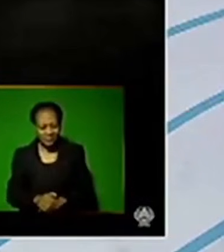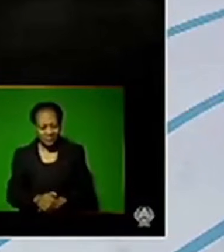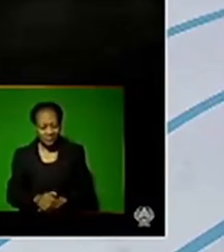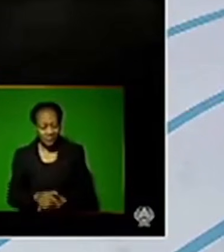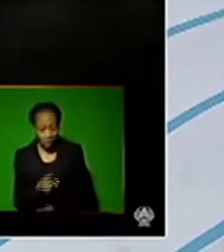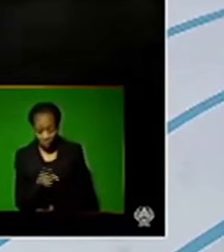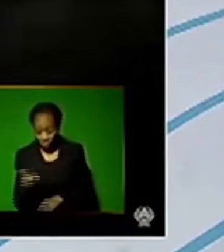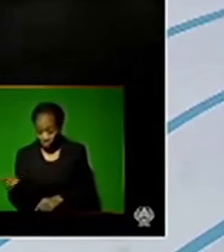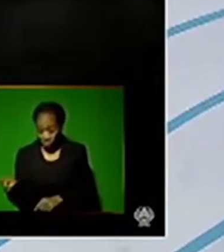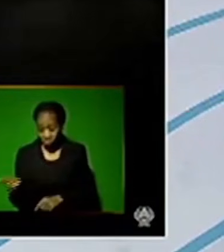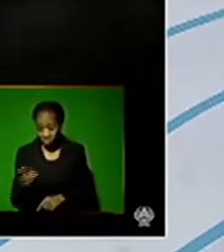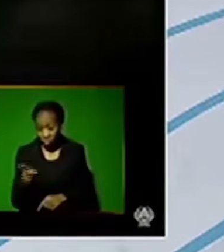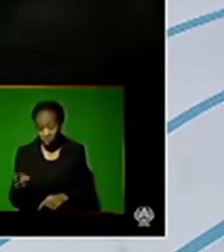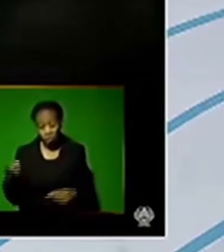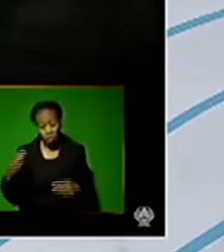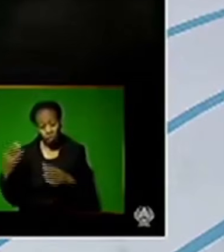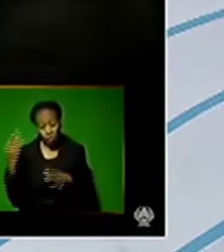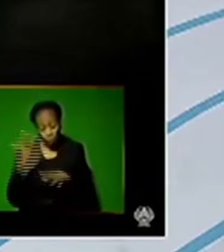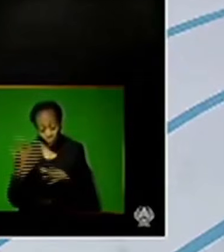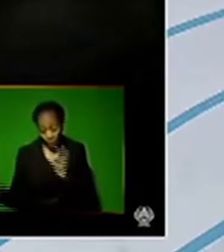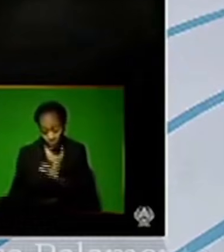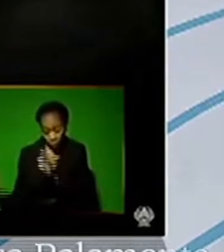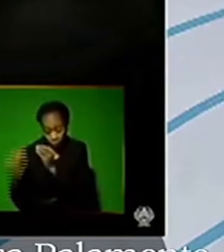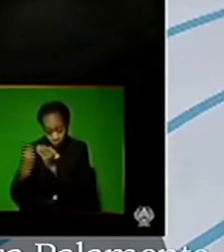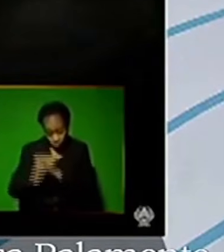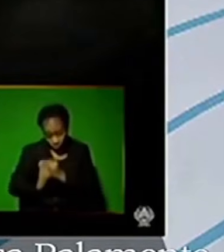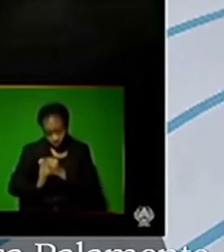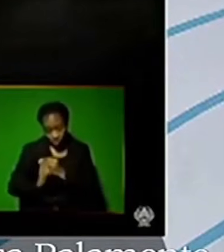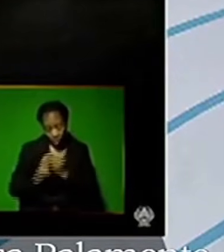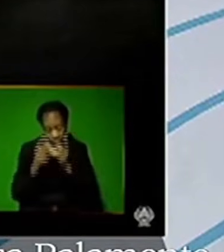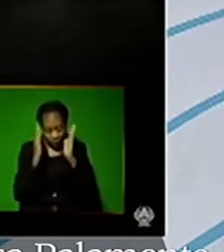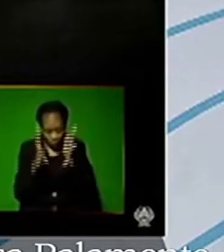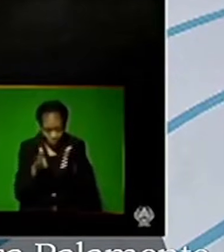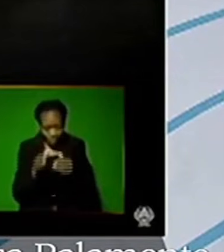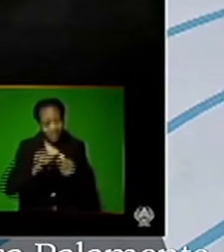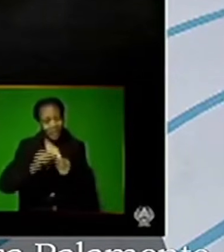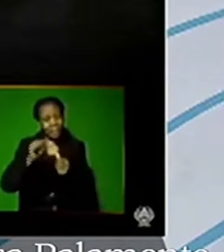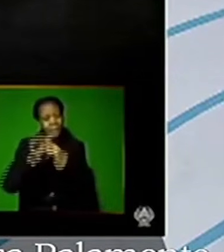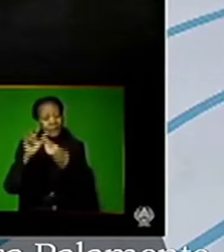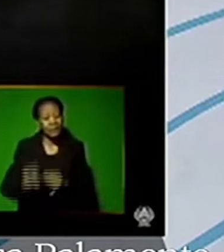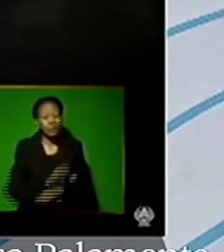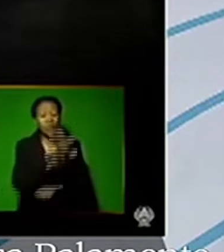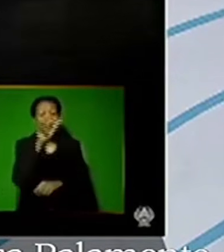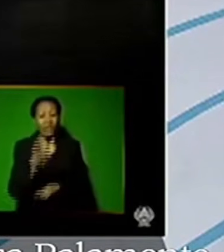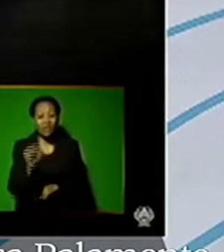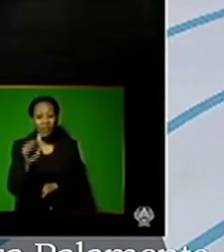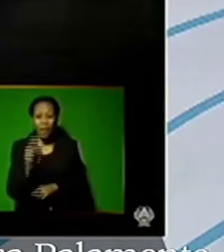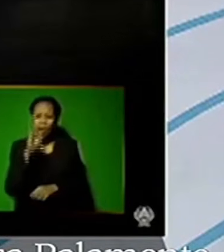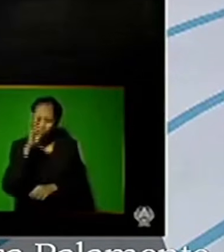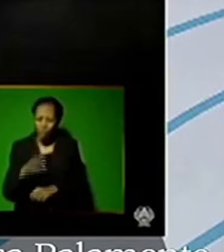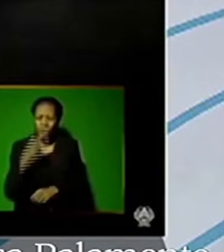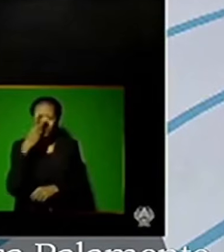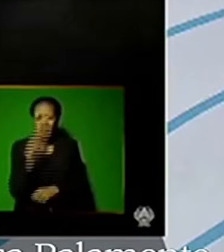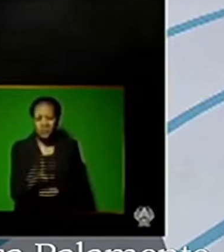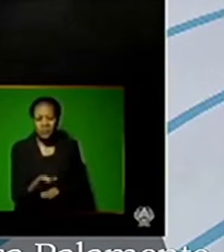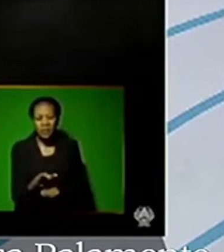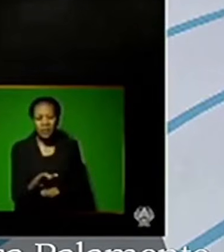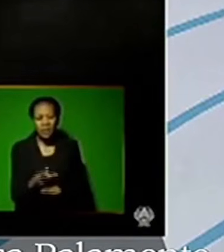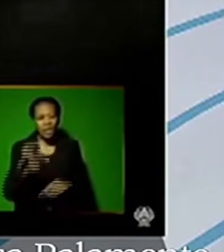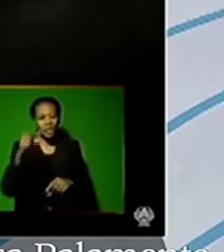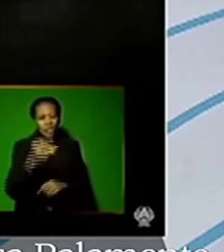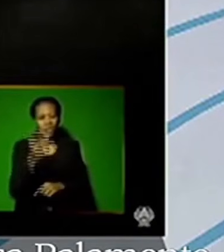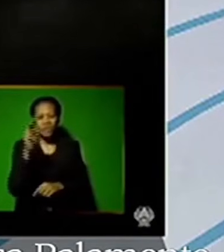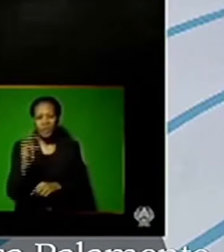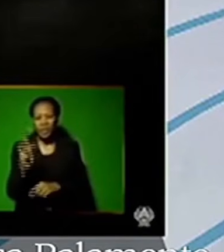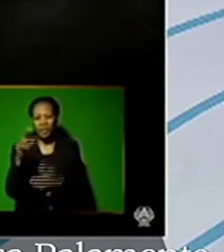Those who share this vision of a better South Africa will find the doors of the Government of